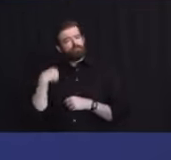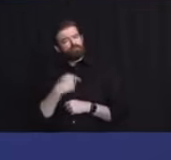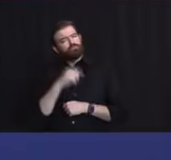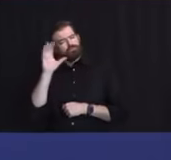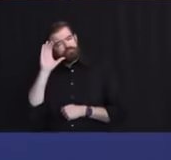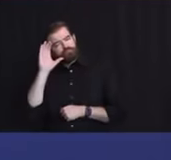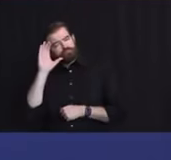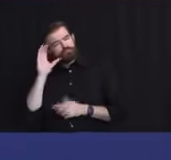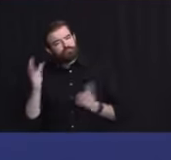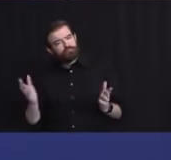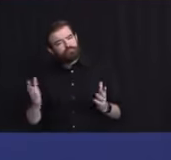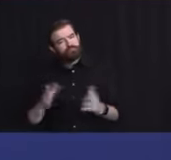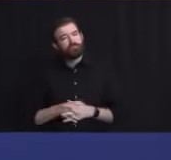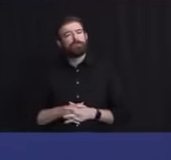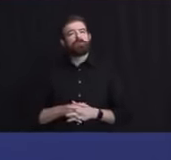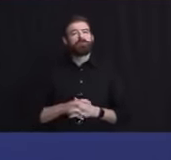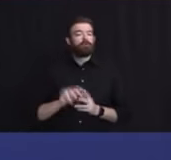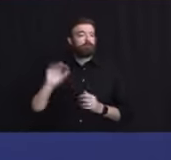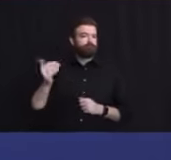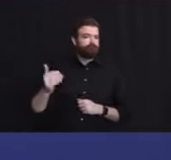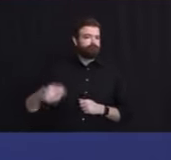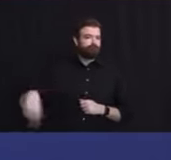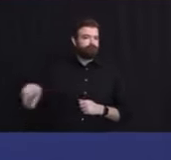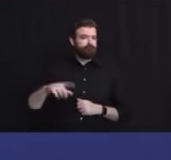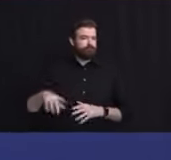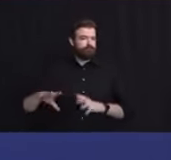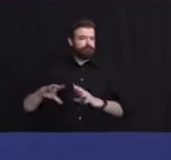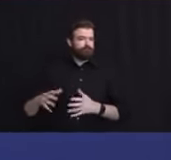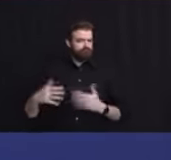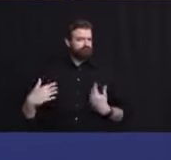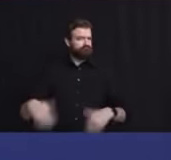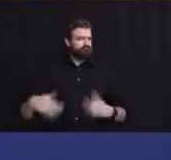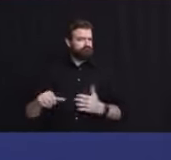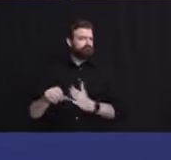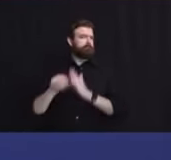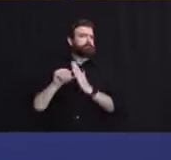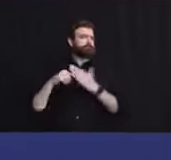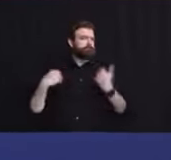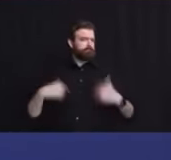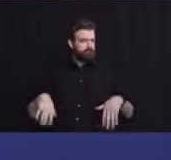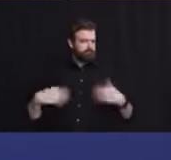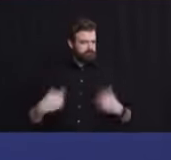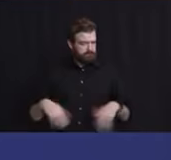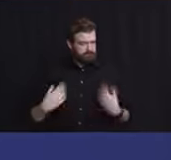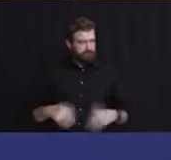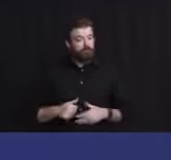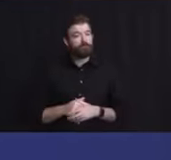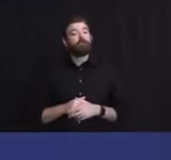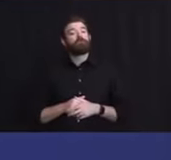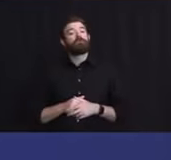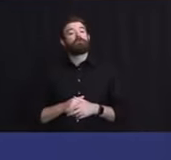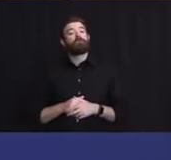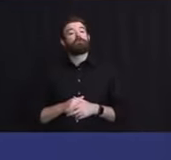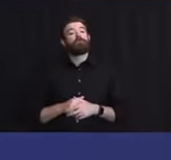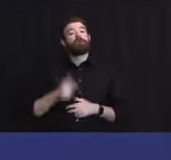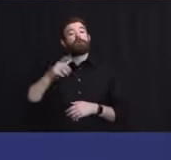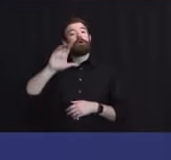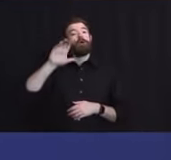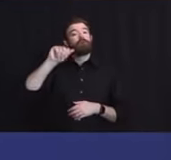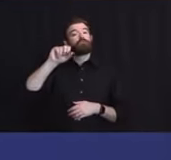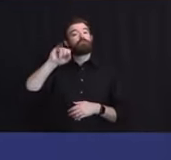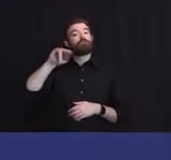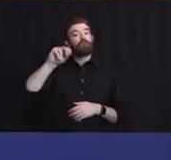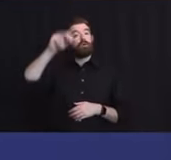right thing. Really impressive when you talk about partitions at every single gaming table, they exist. People wearing